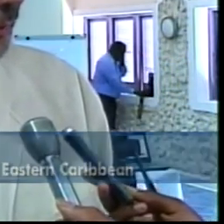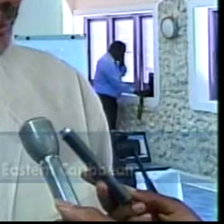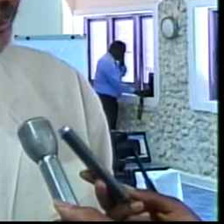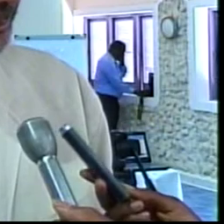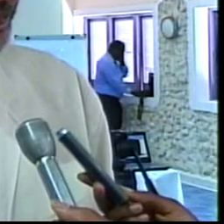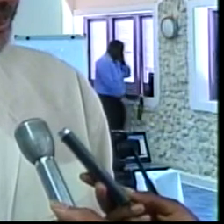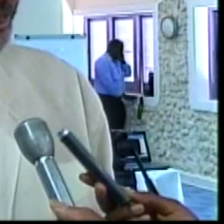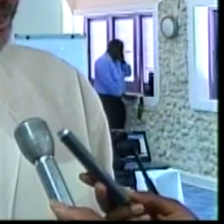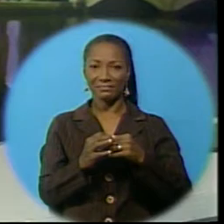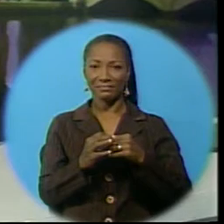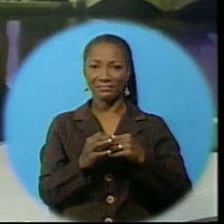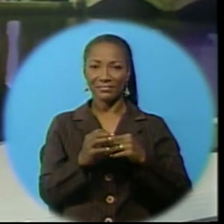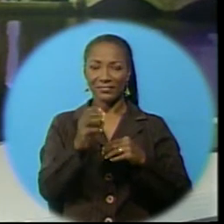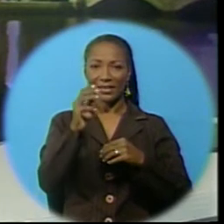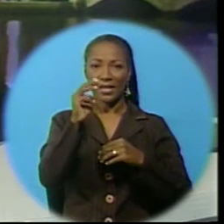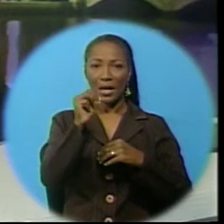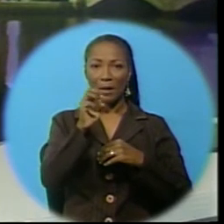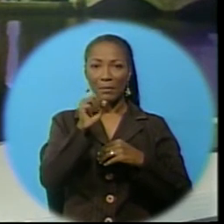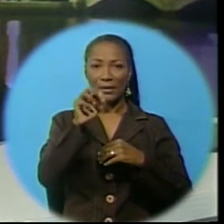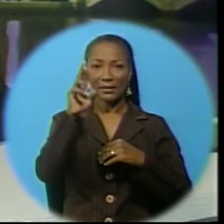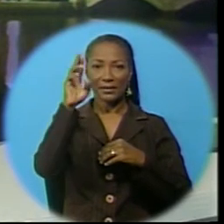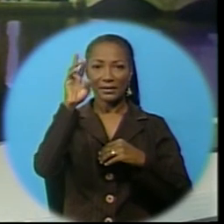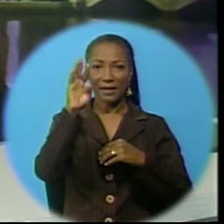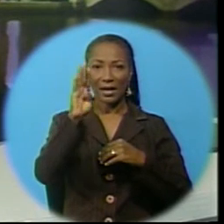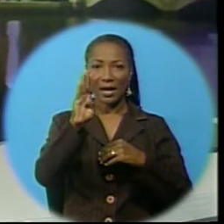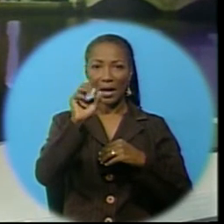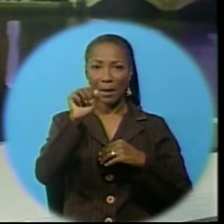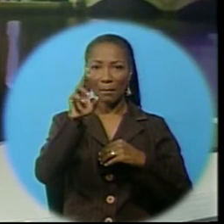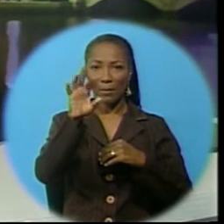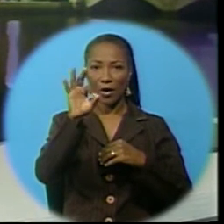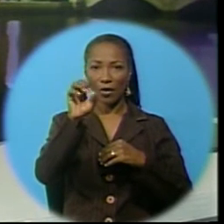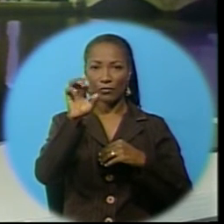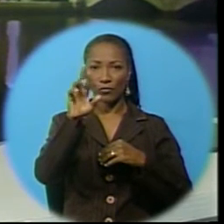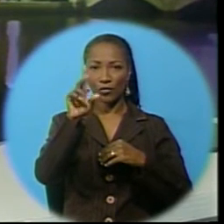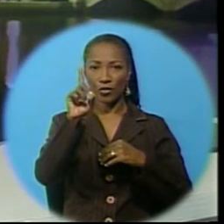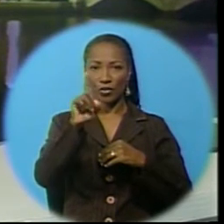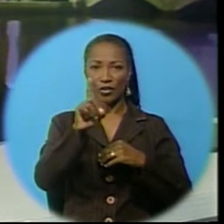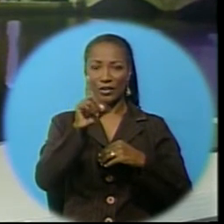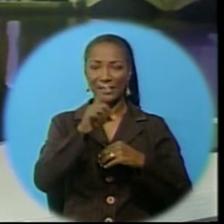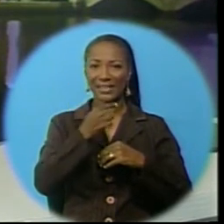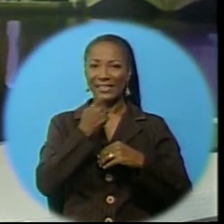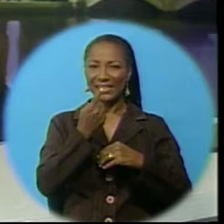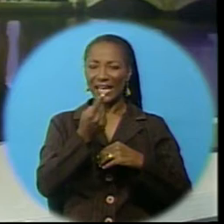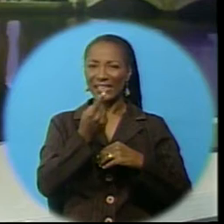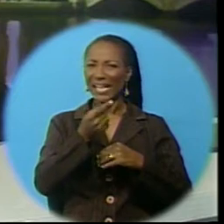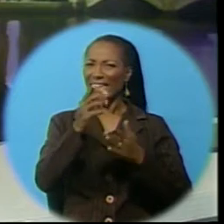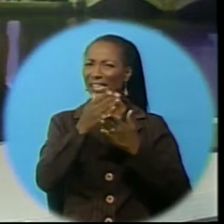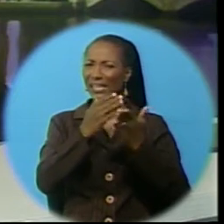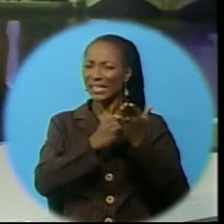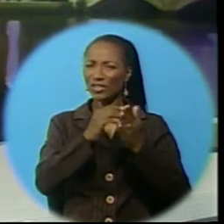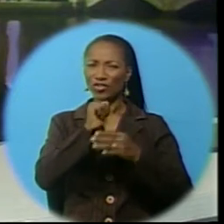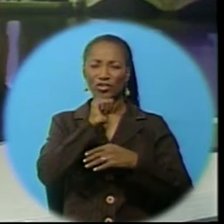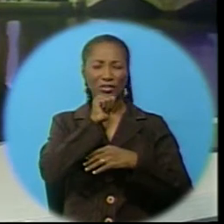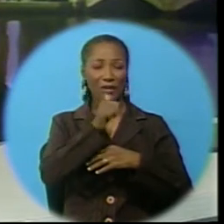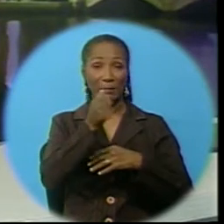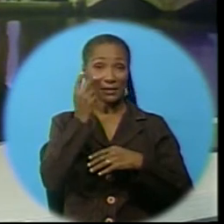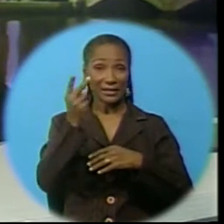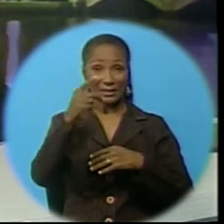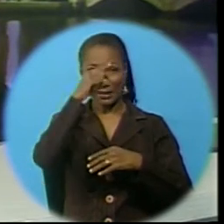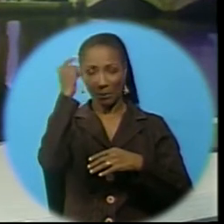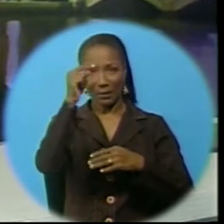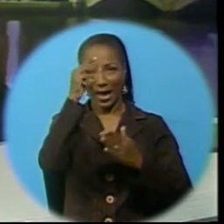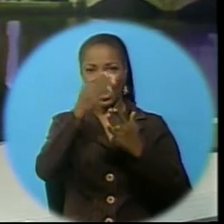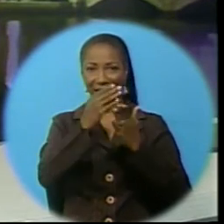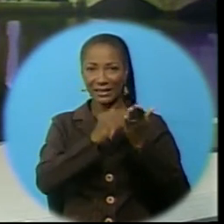important. And Mr. Barford also stressed that the list was not to be seen as a blacklist, but a move to improve